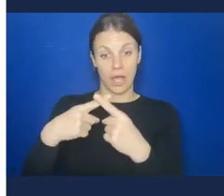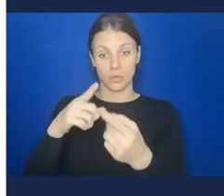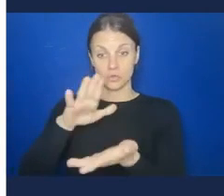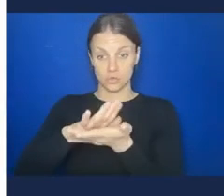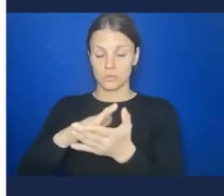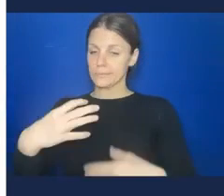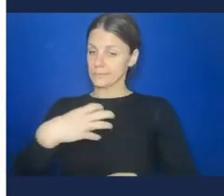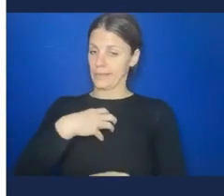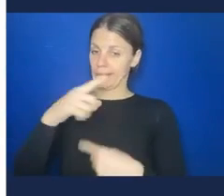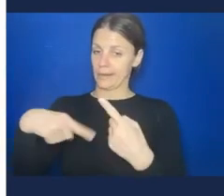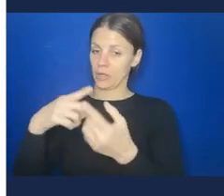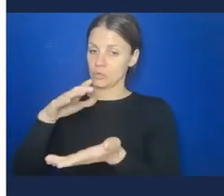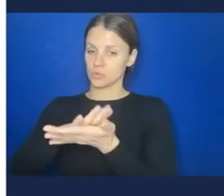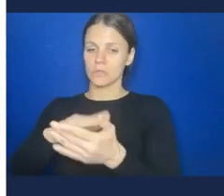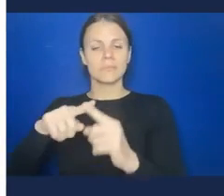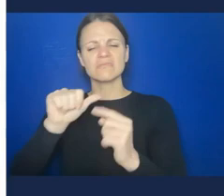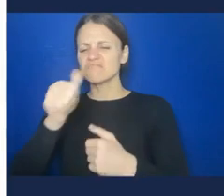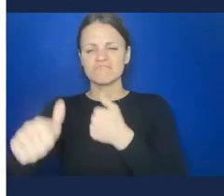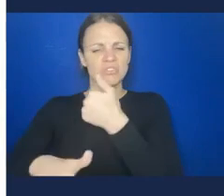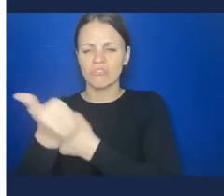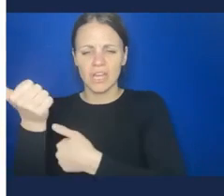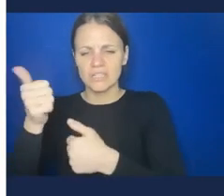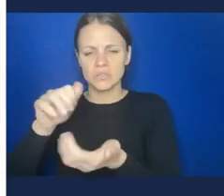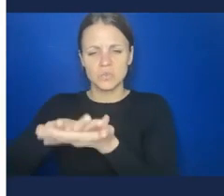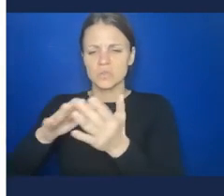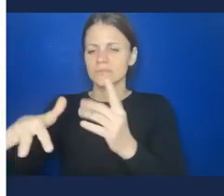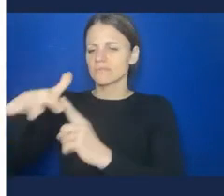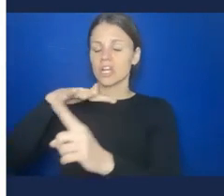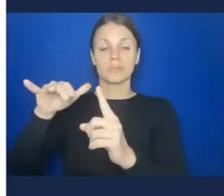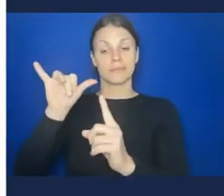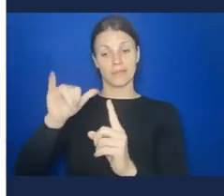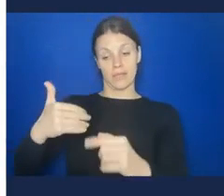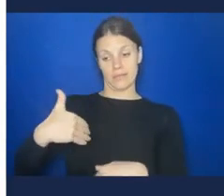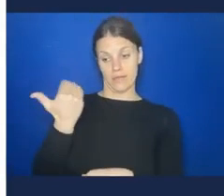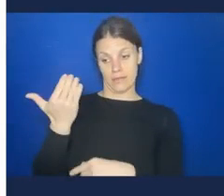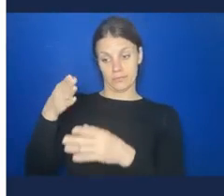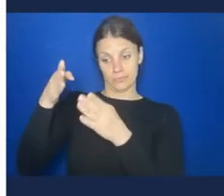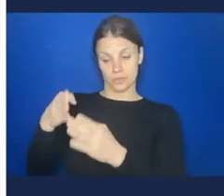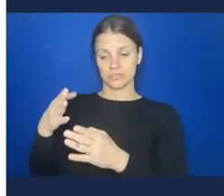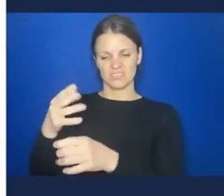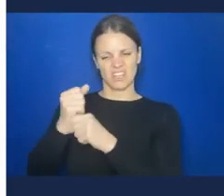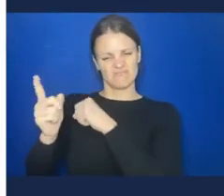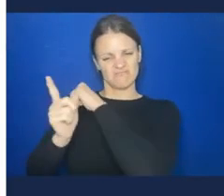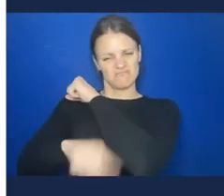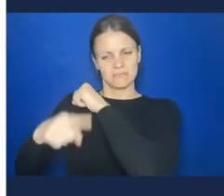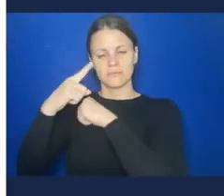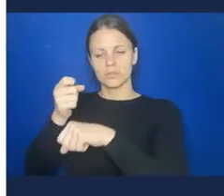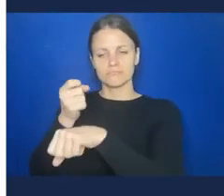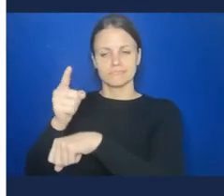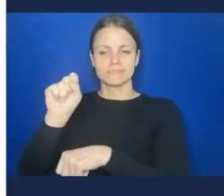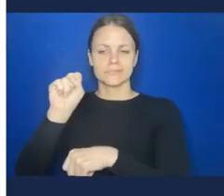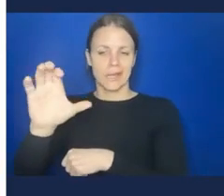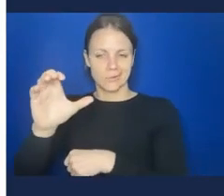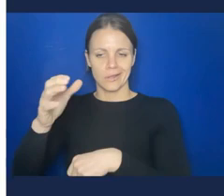way threatening the school environment. And this young person was disciplined for having sent this Snapchat on the weekend,